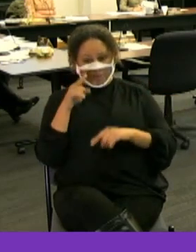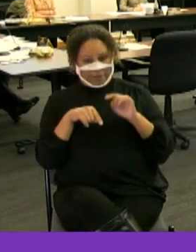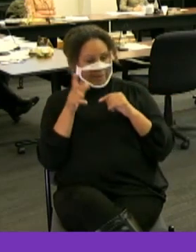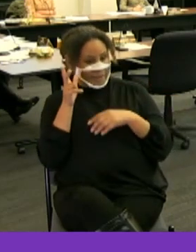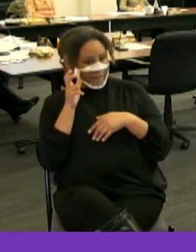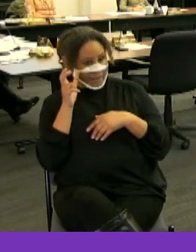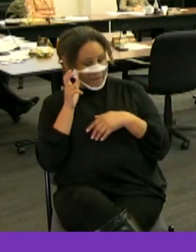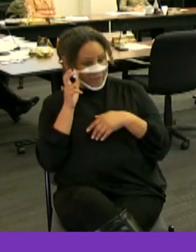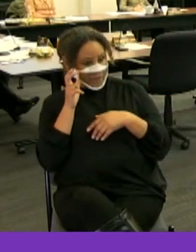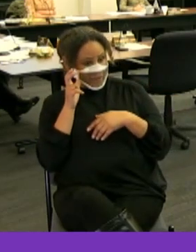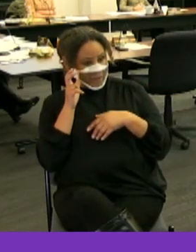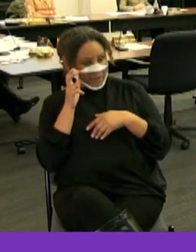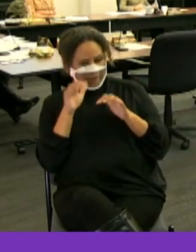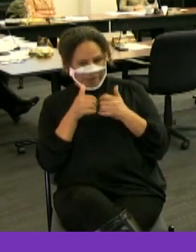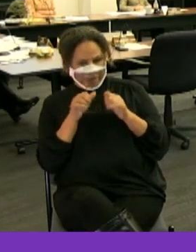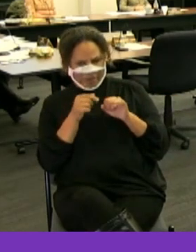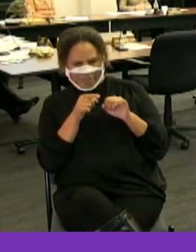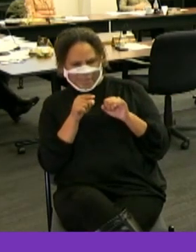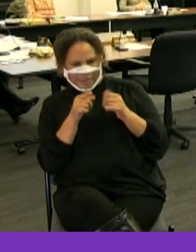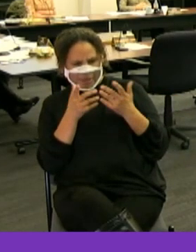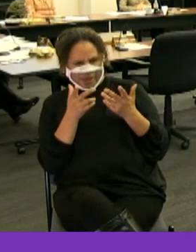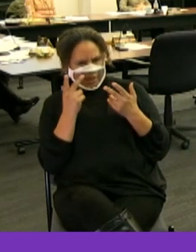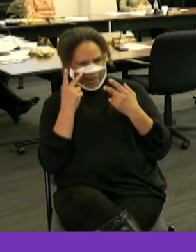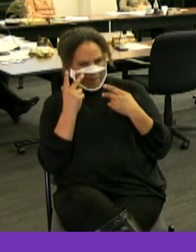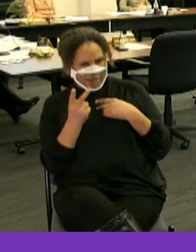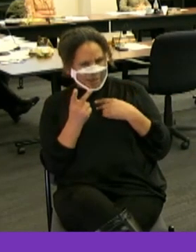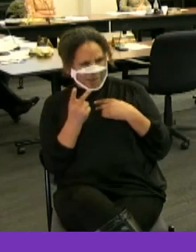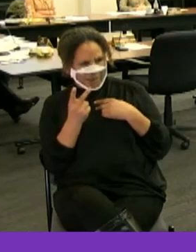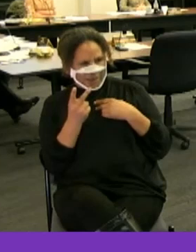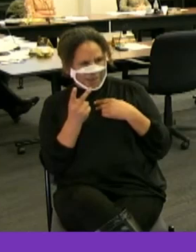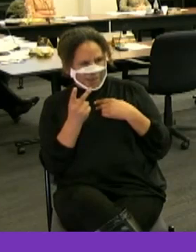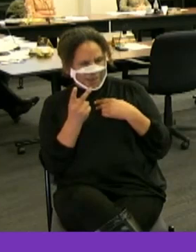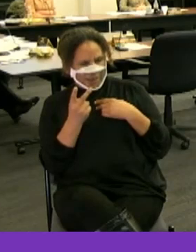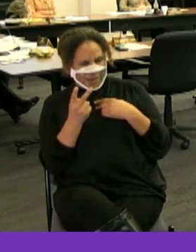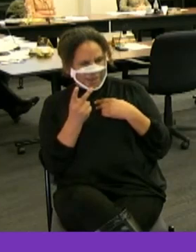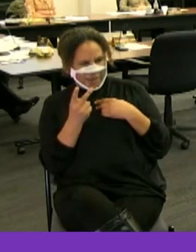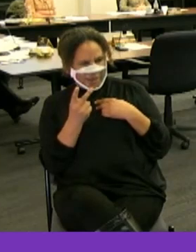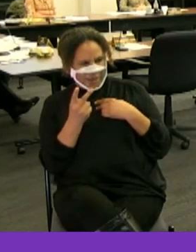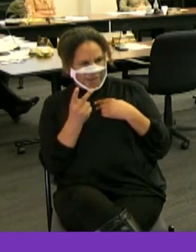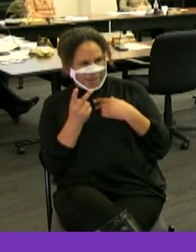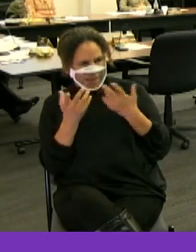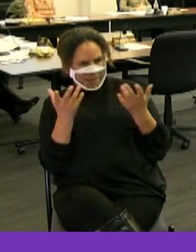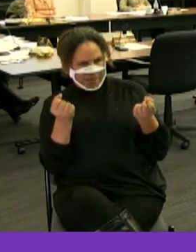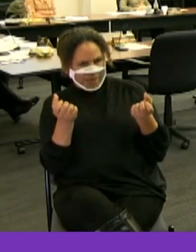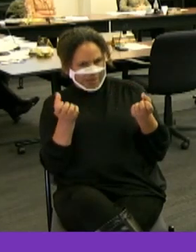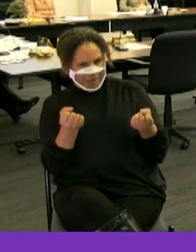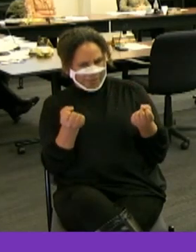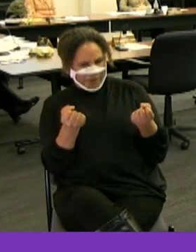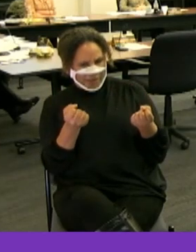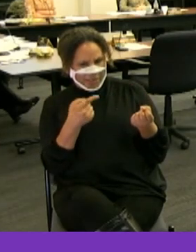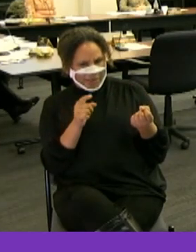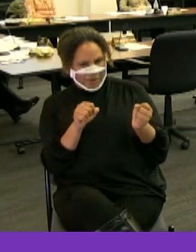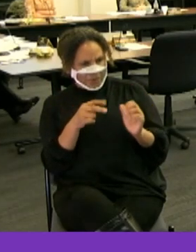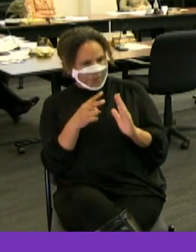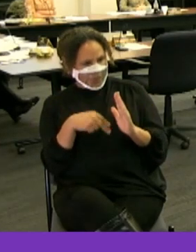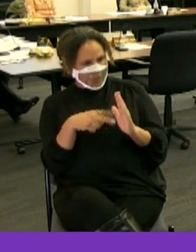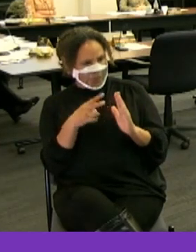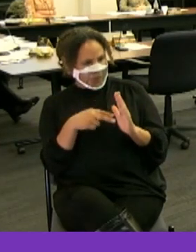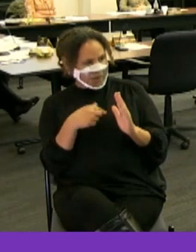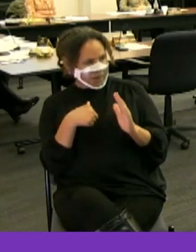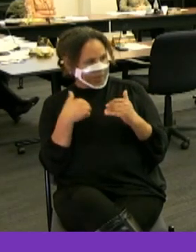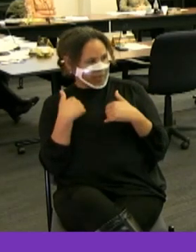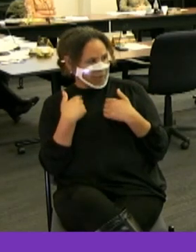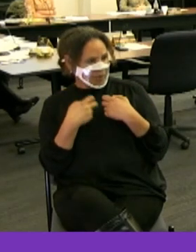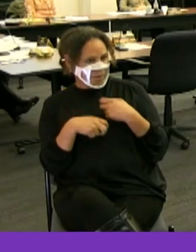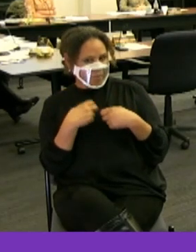hear, how can they see the sign language they could read? So I'm having